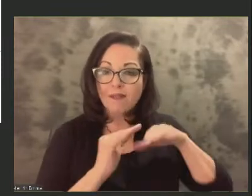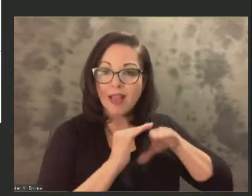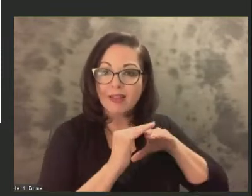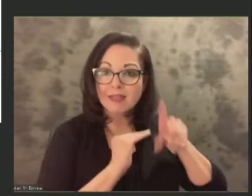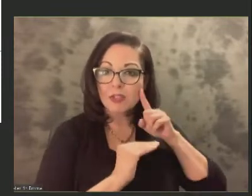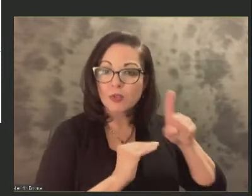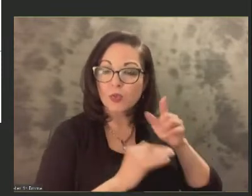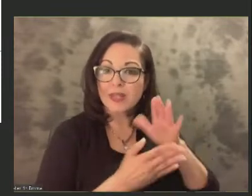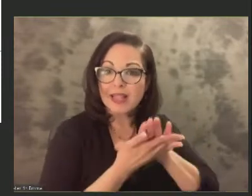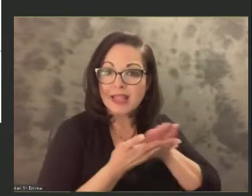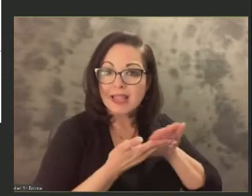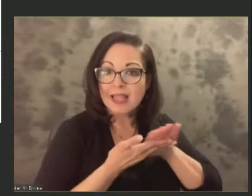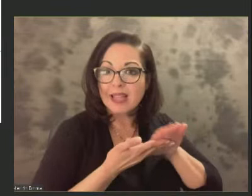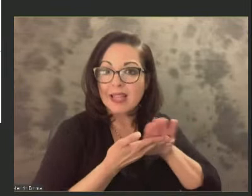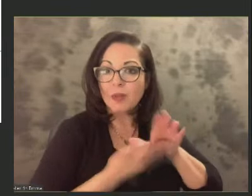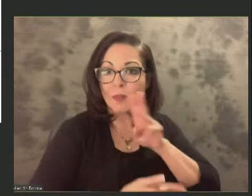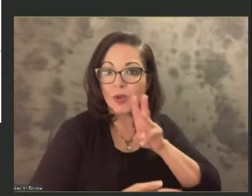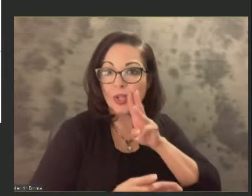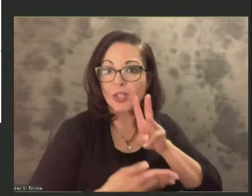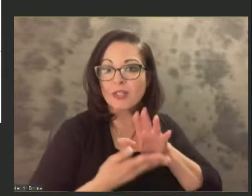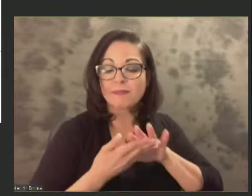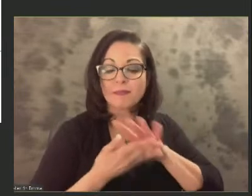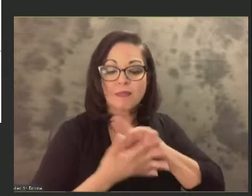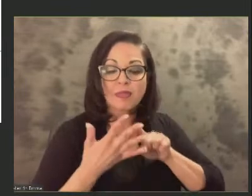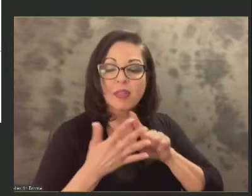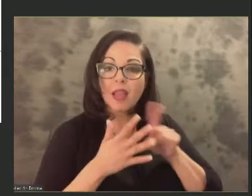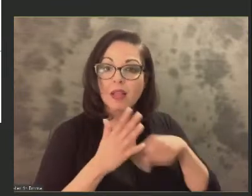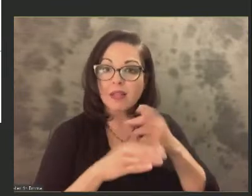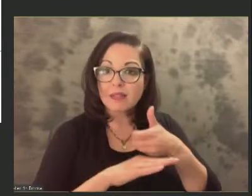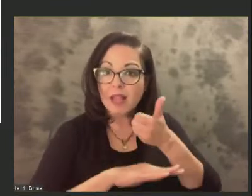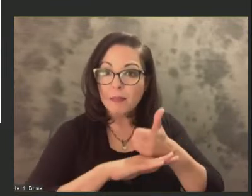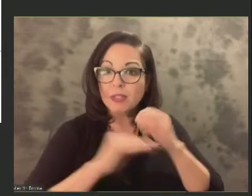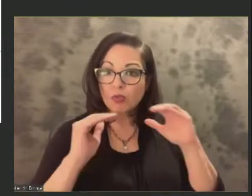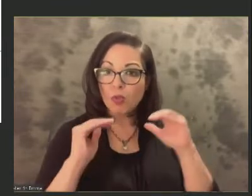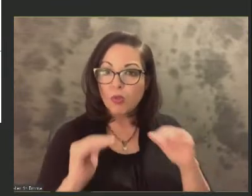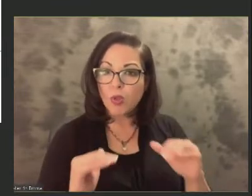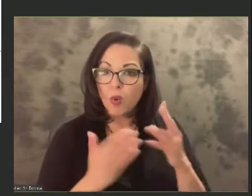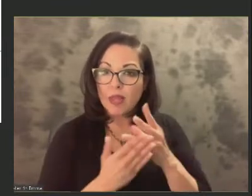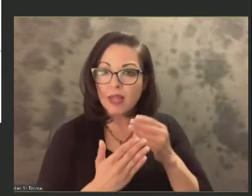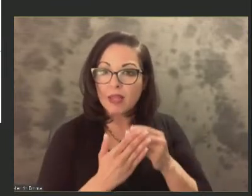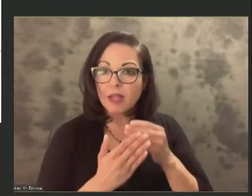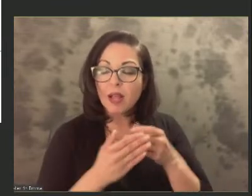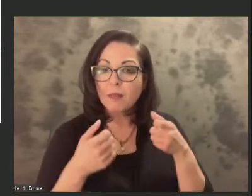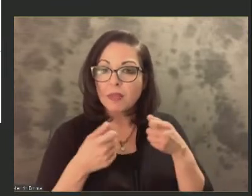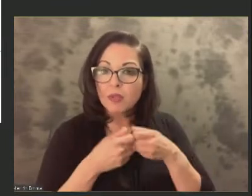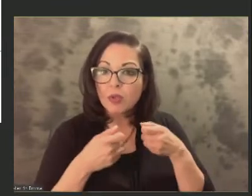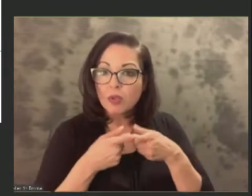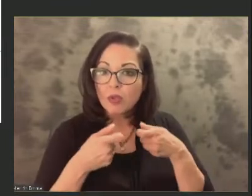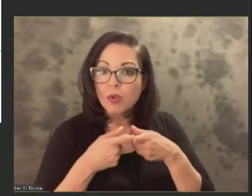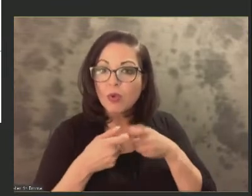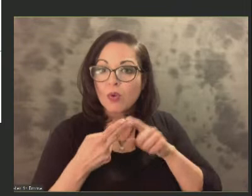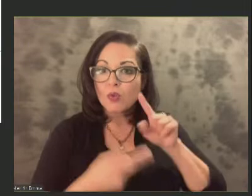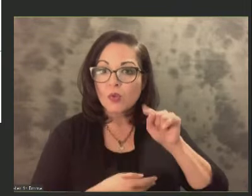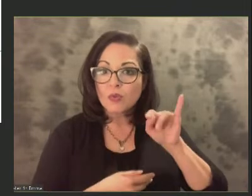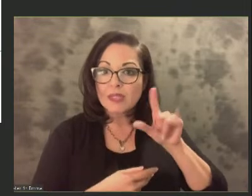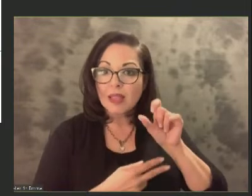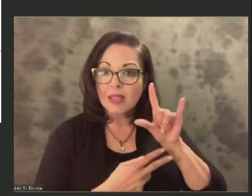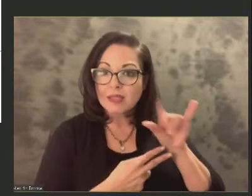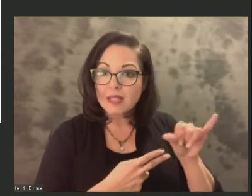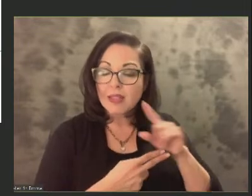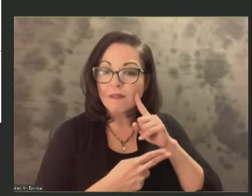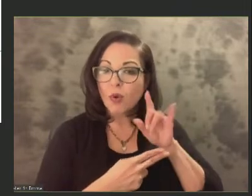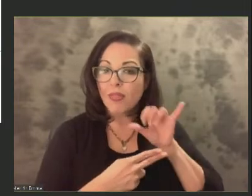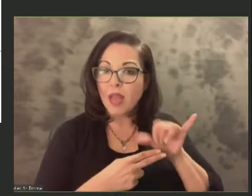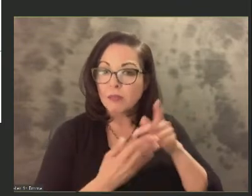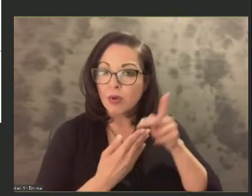clean water and sanitation, establishing a low-income utility assistance program, using, again,